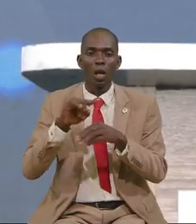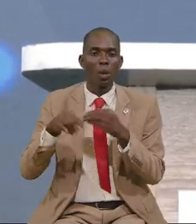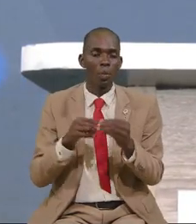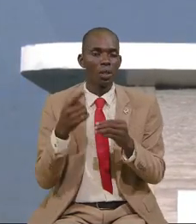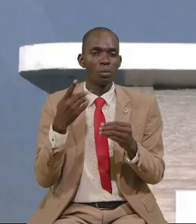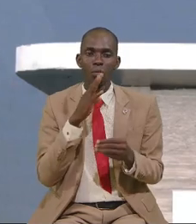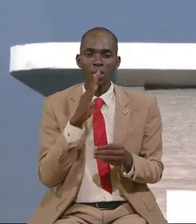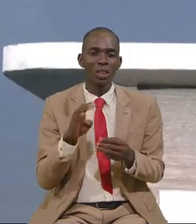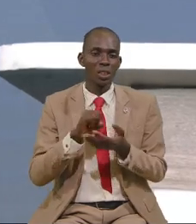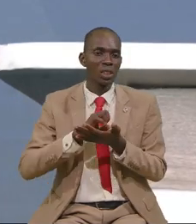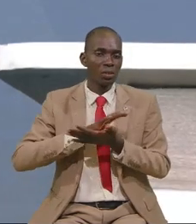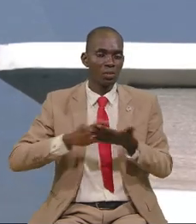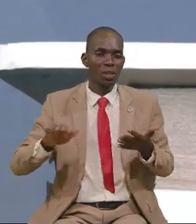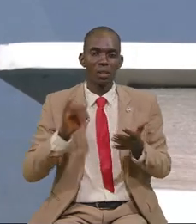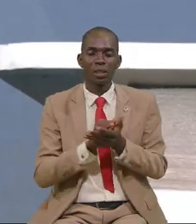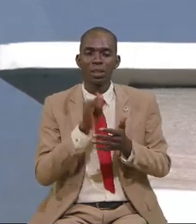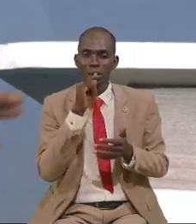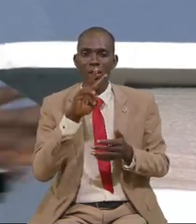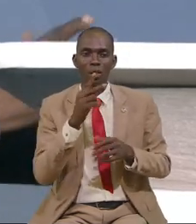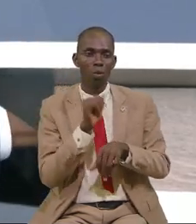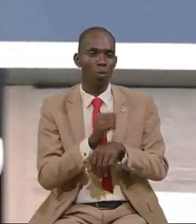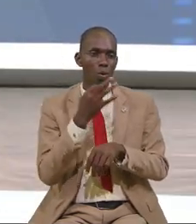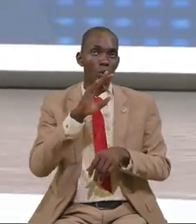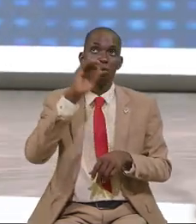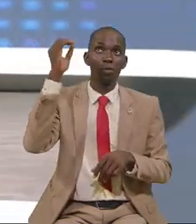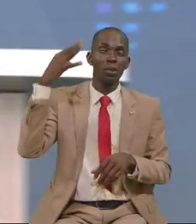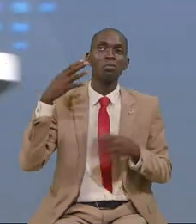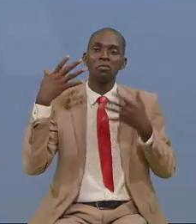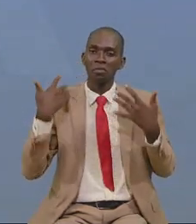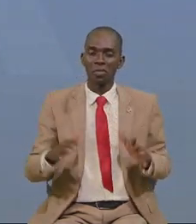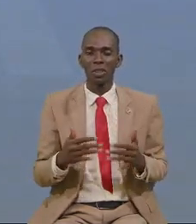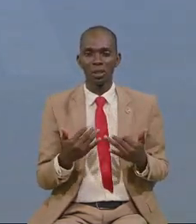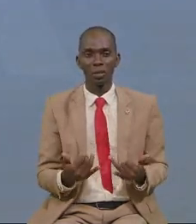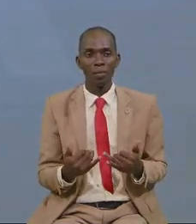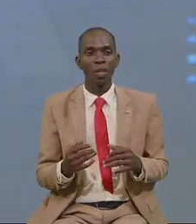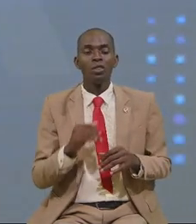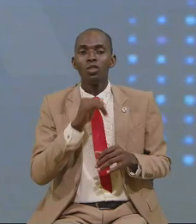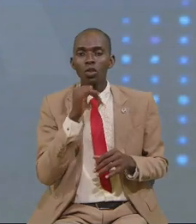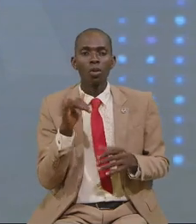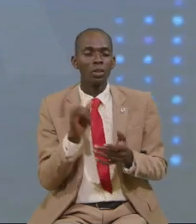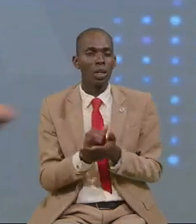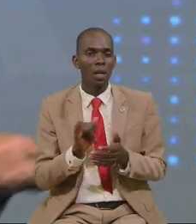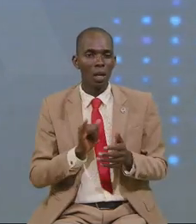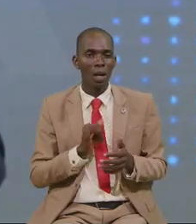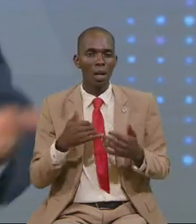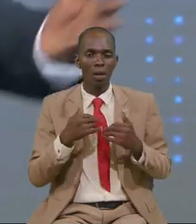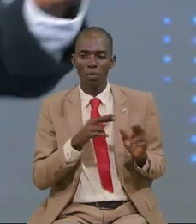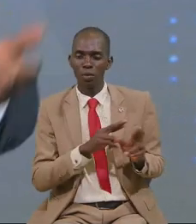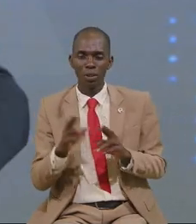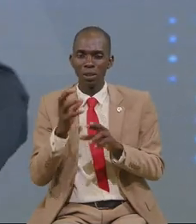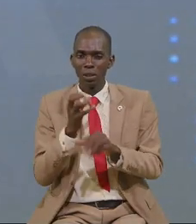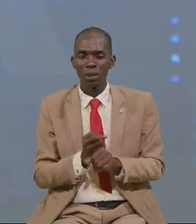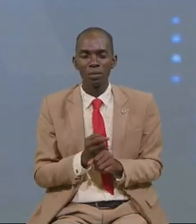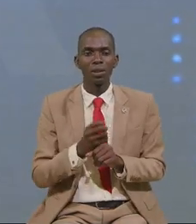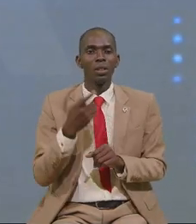grace. He got that already. Not as though I've already attained. It's not talking about baptism in the Holy Ghost. It